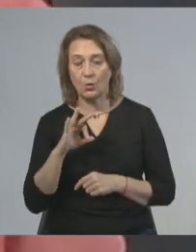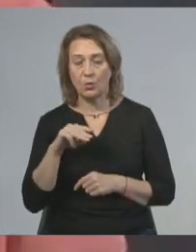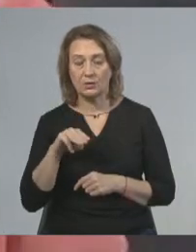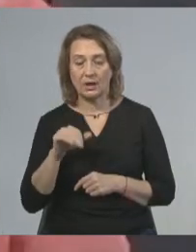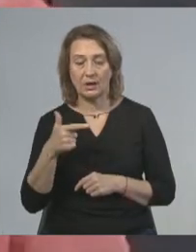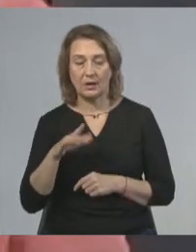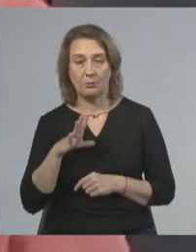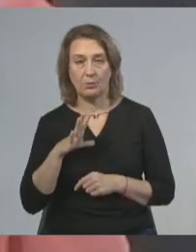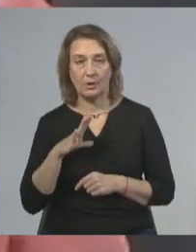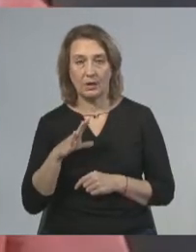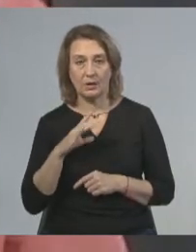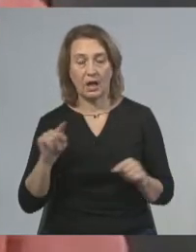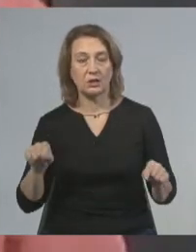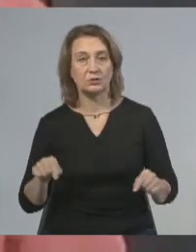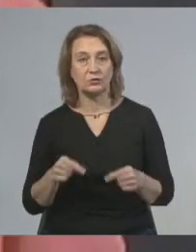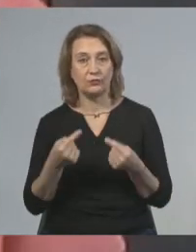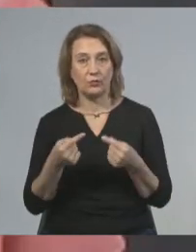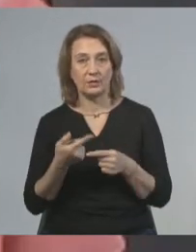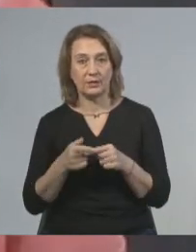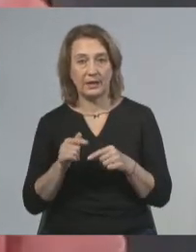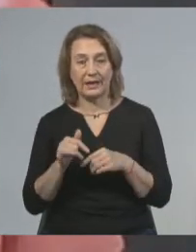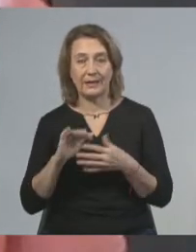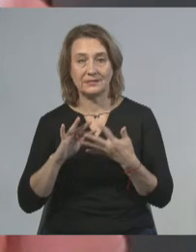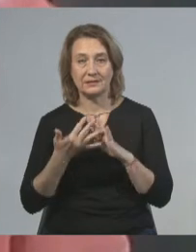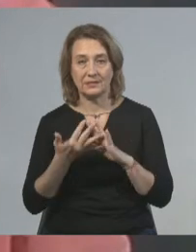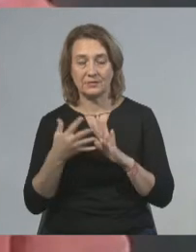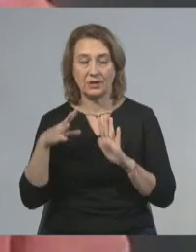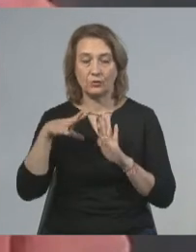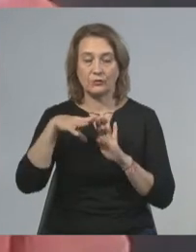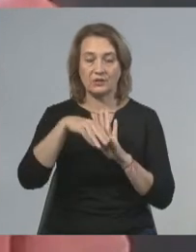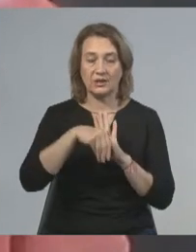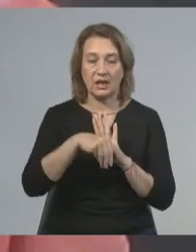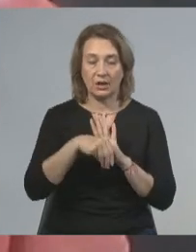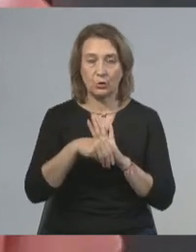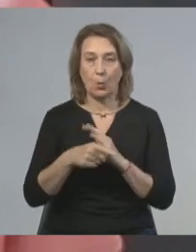of uh this amalgamated community